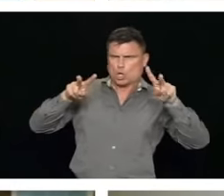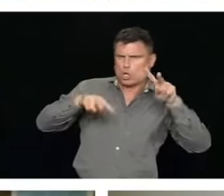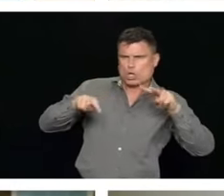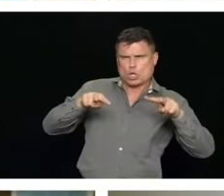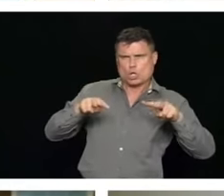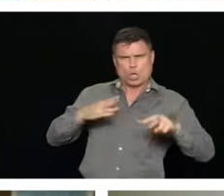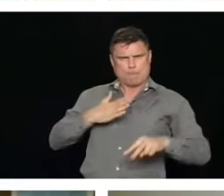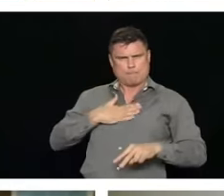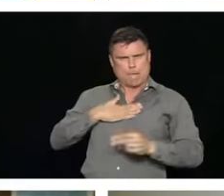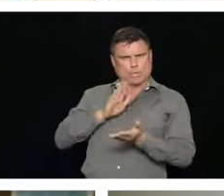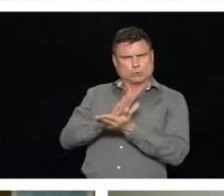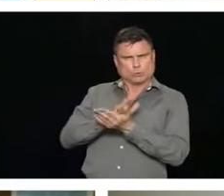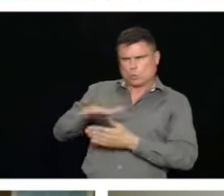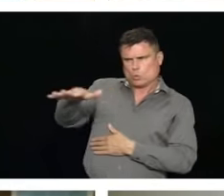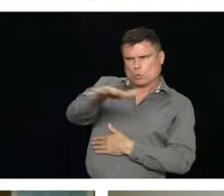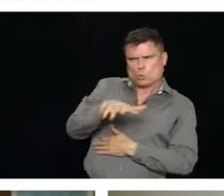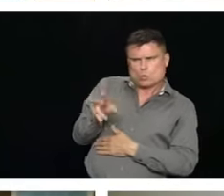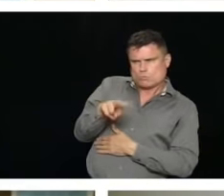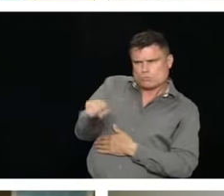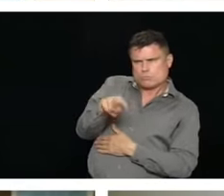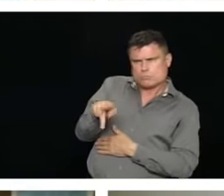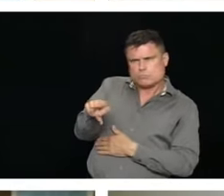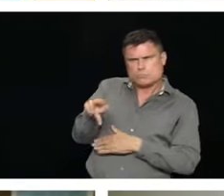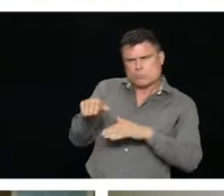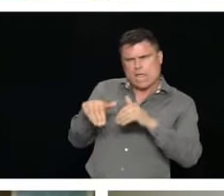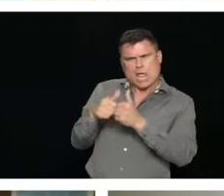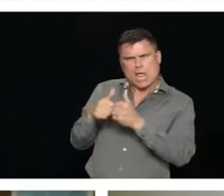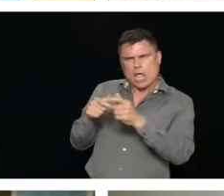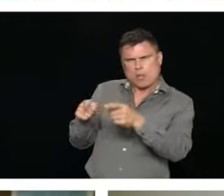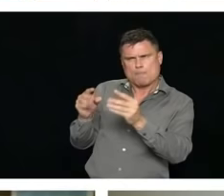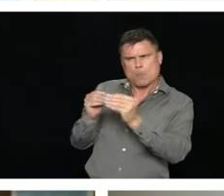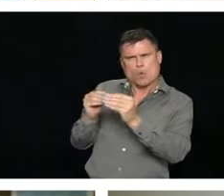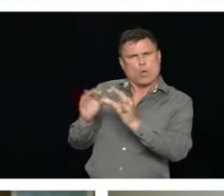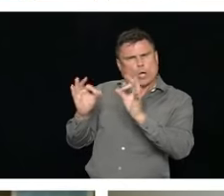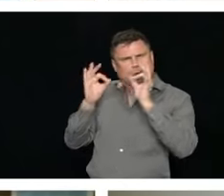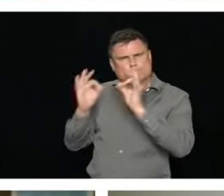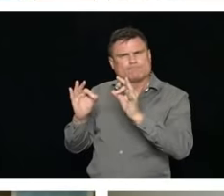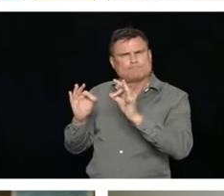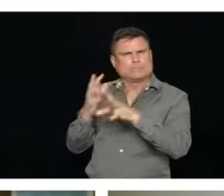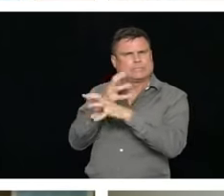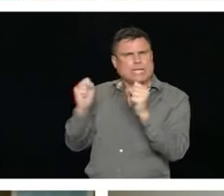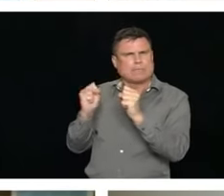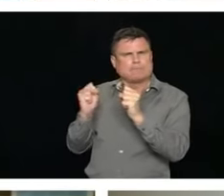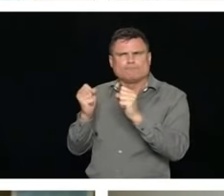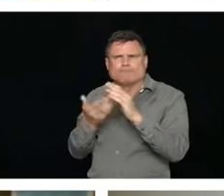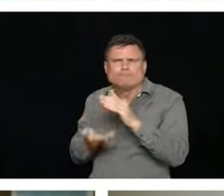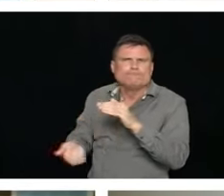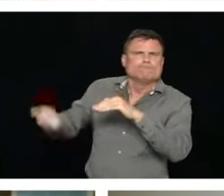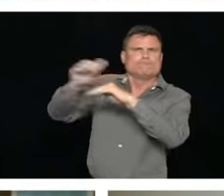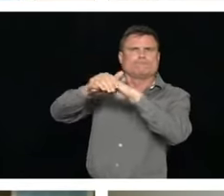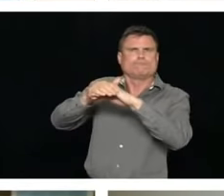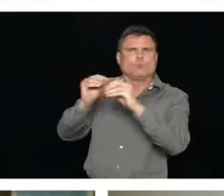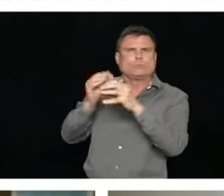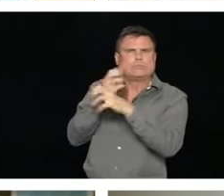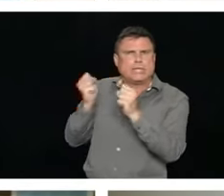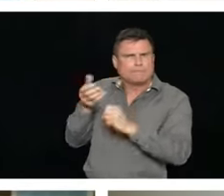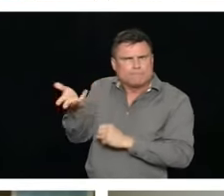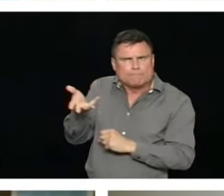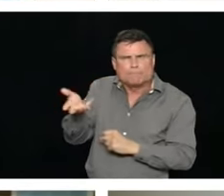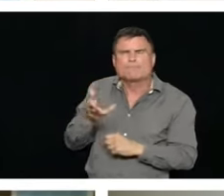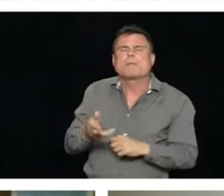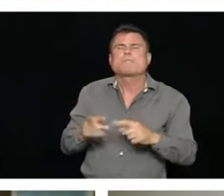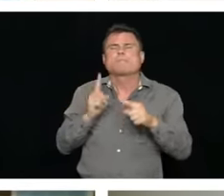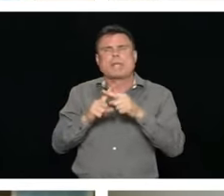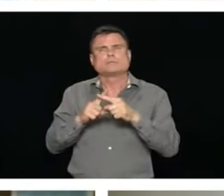hygiene, that's careful cleaning, that's ensuring that adults are able to